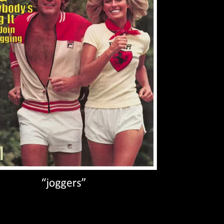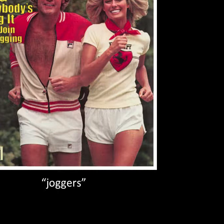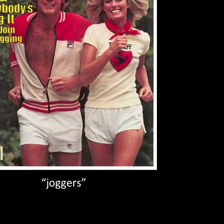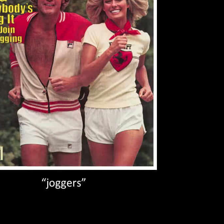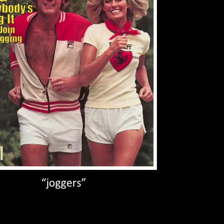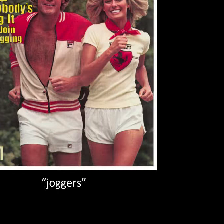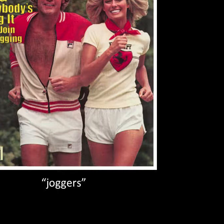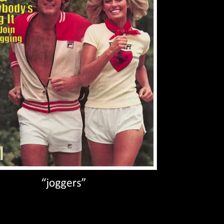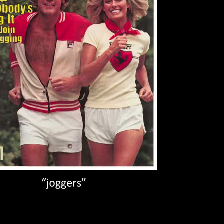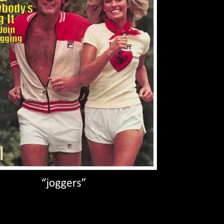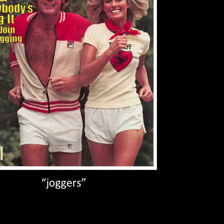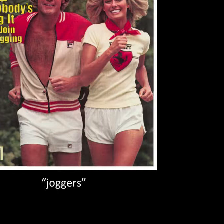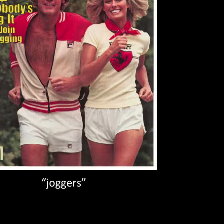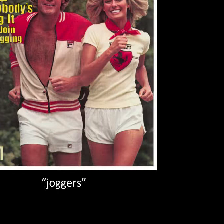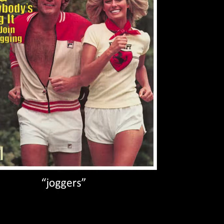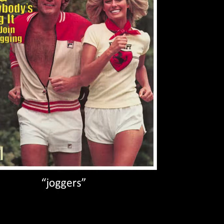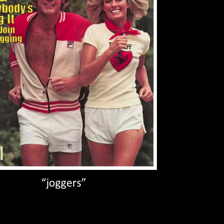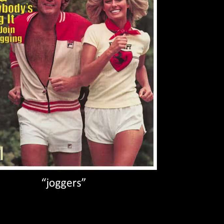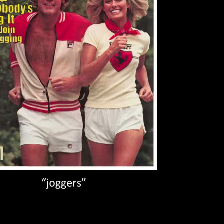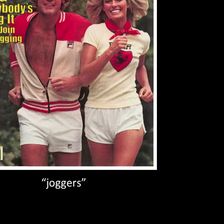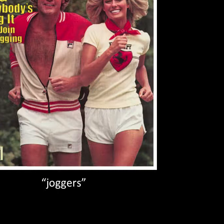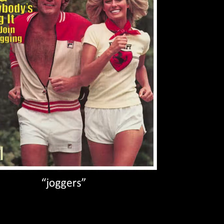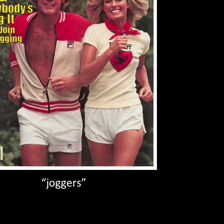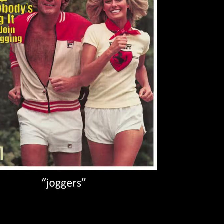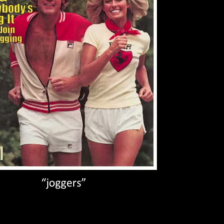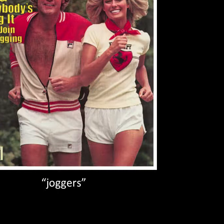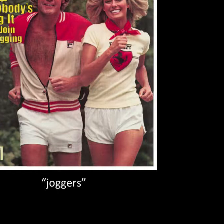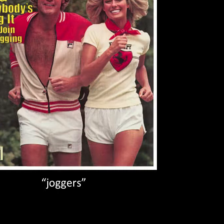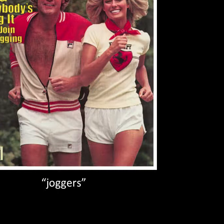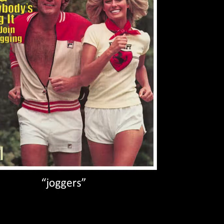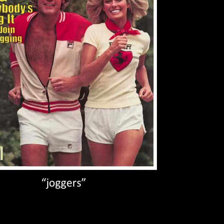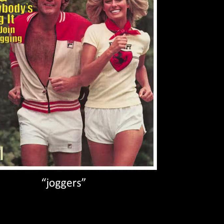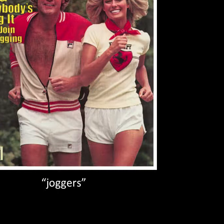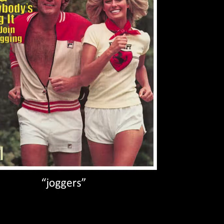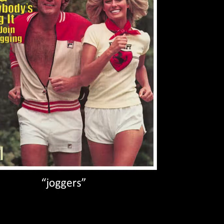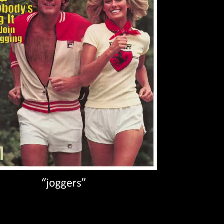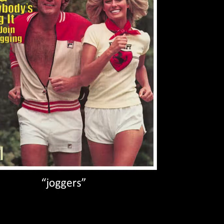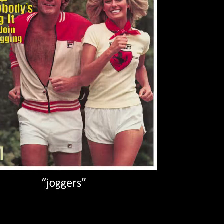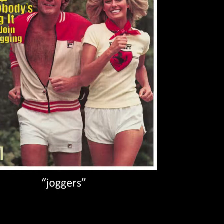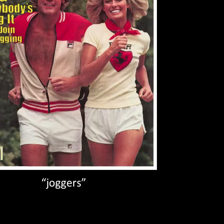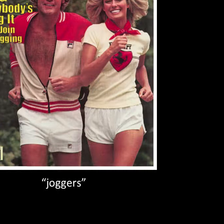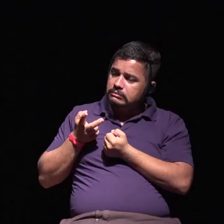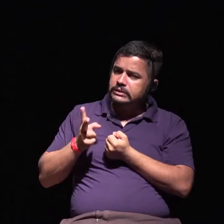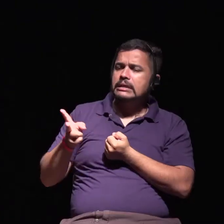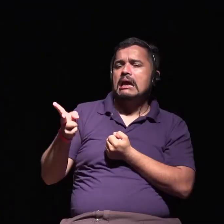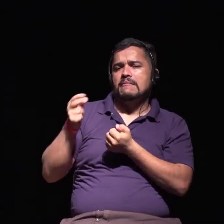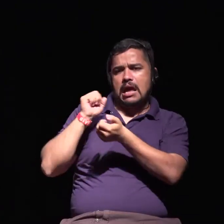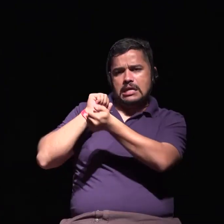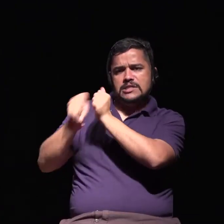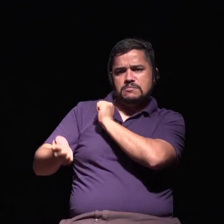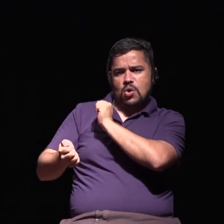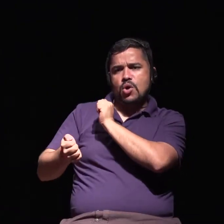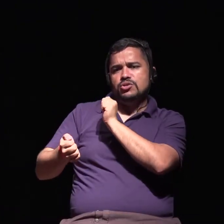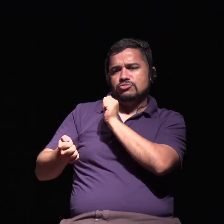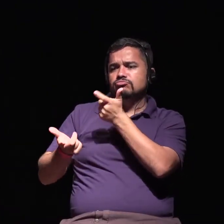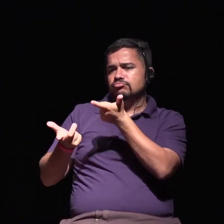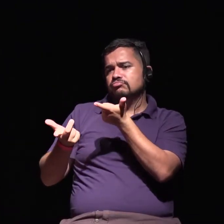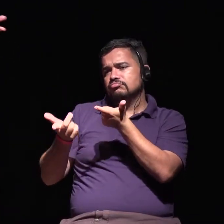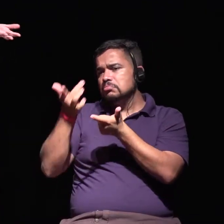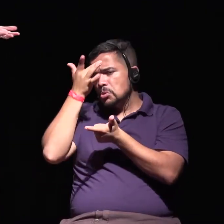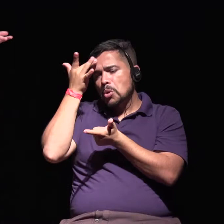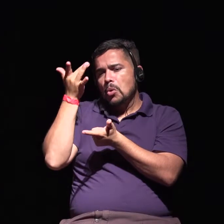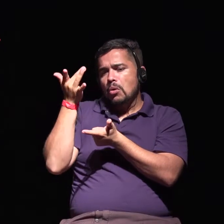between running, which has been always uneasily, but still somewhat partially understood to be occupied by